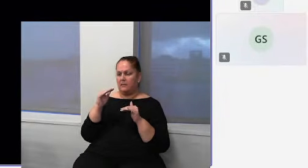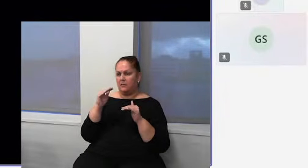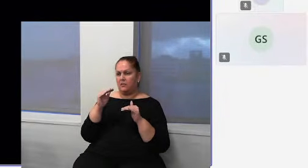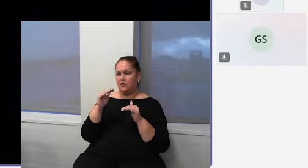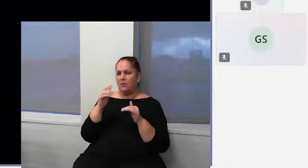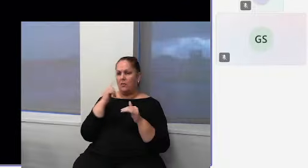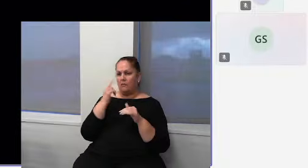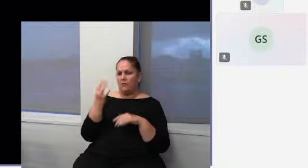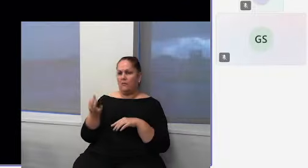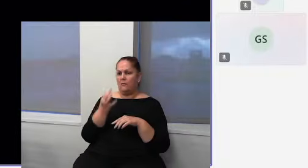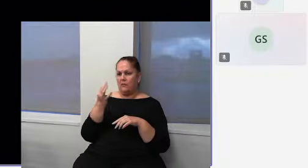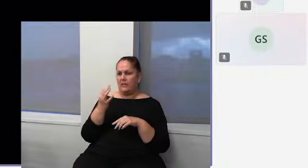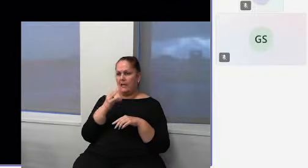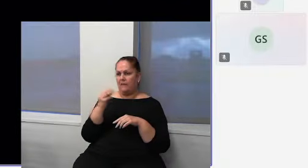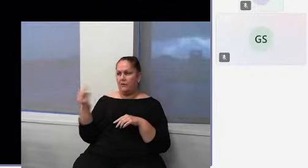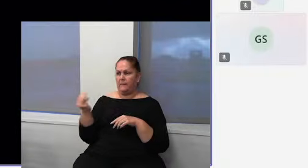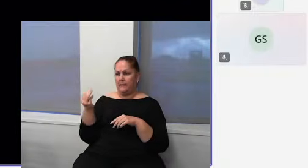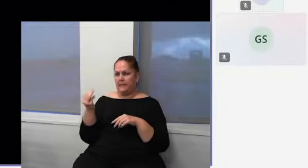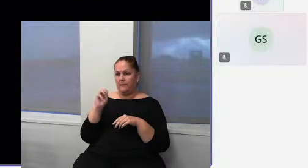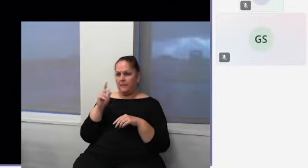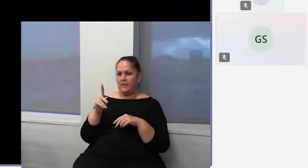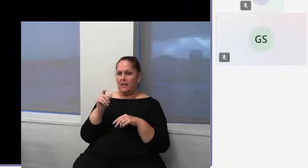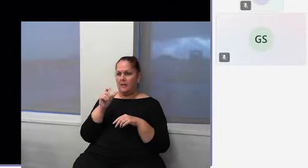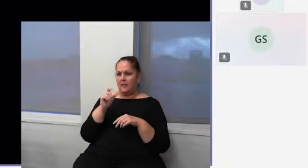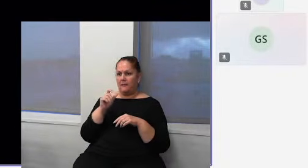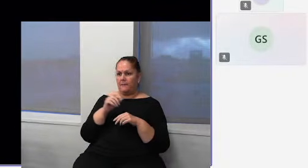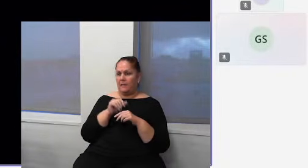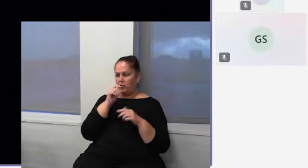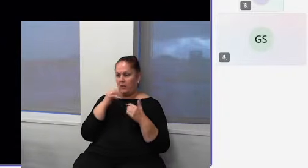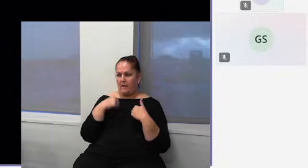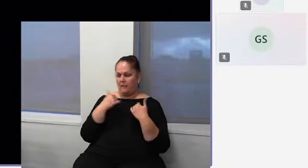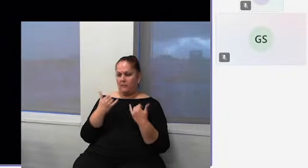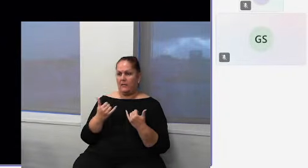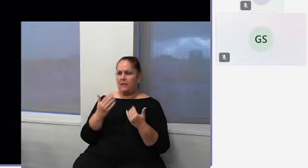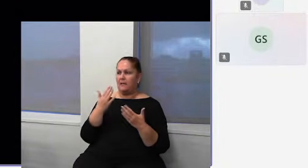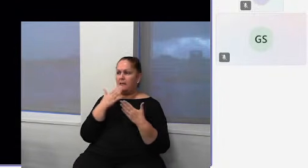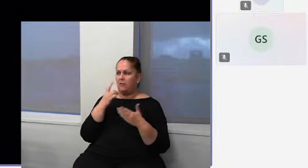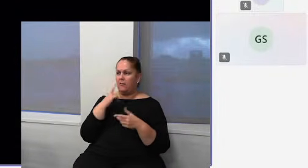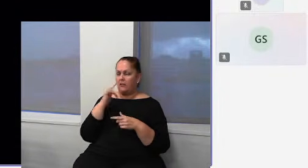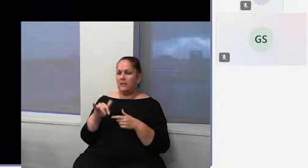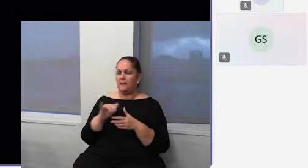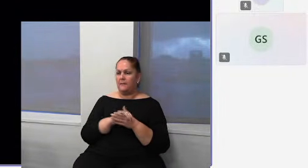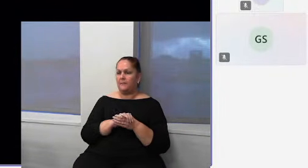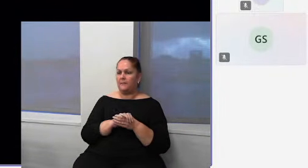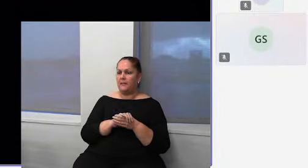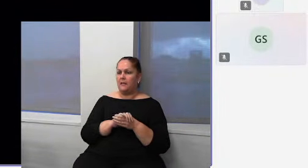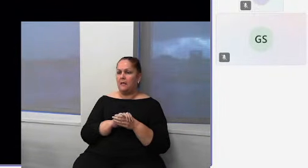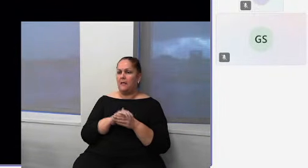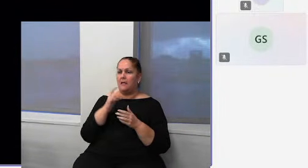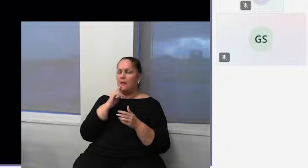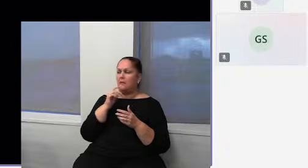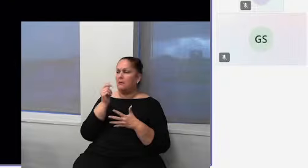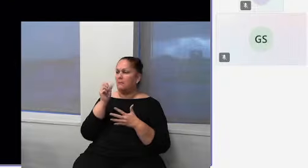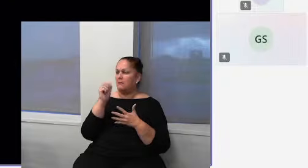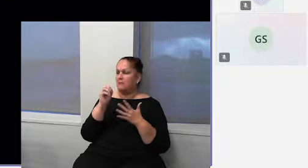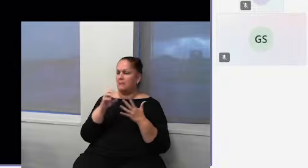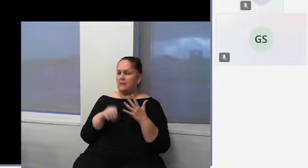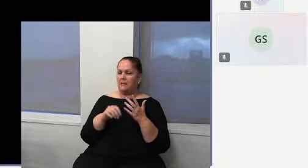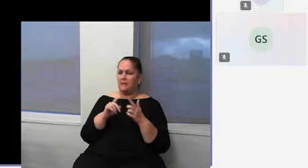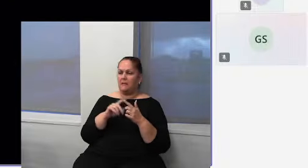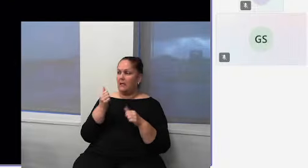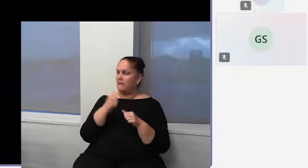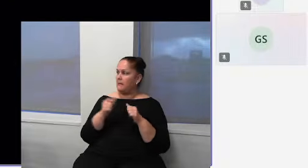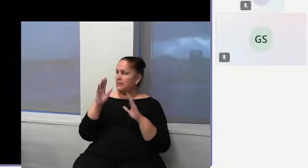what our expectations are for Friday and for Monday. Okay, I don't have them right at the moment. Okay, thank you for that. All right, now I want to do a